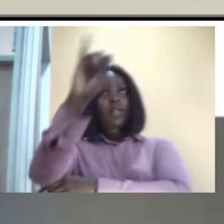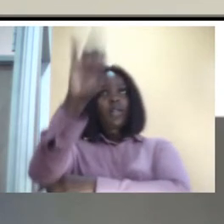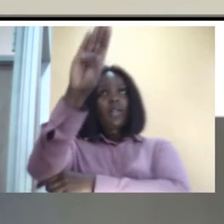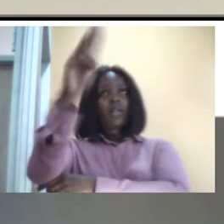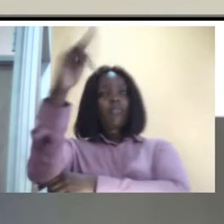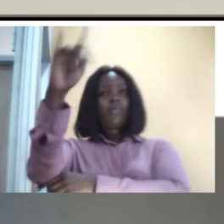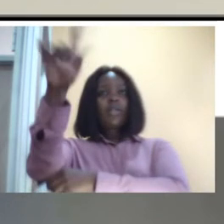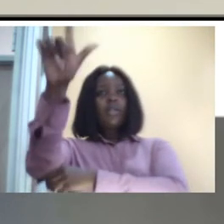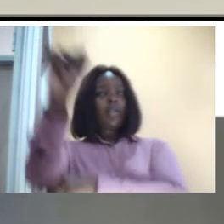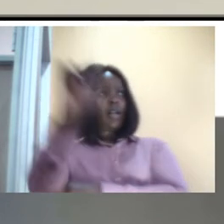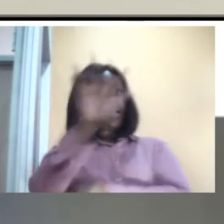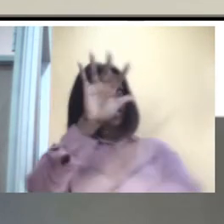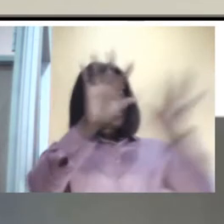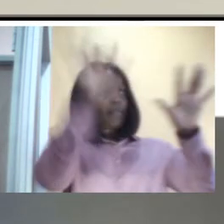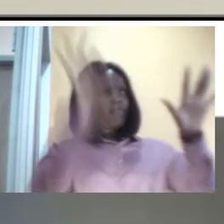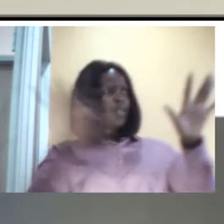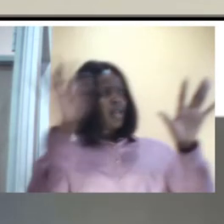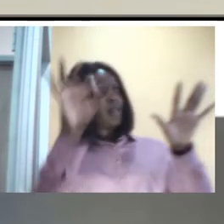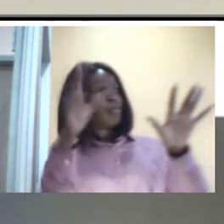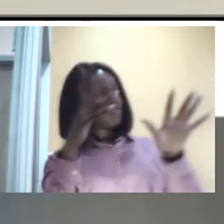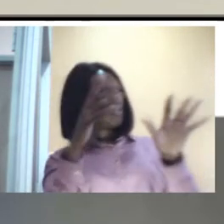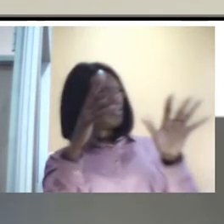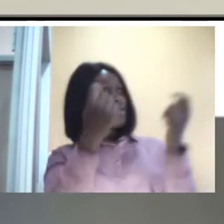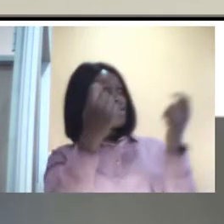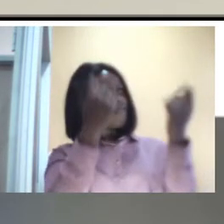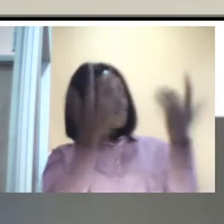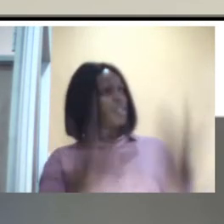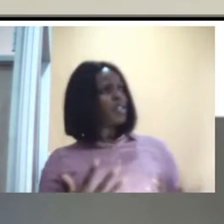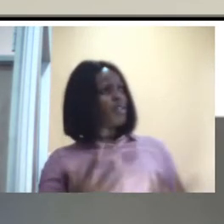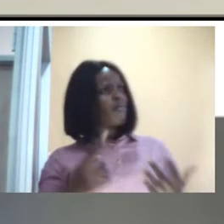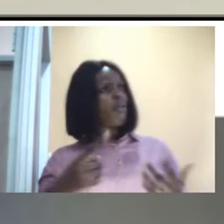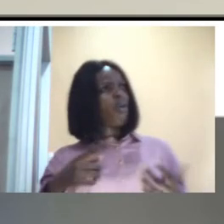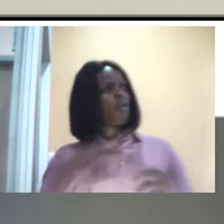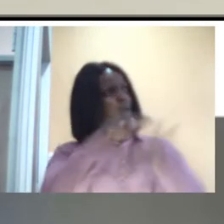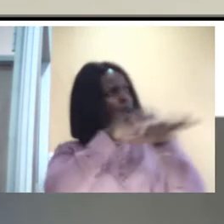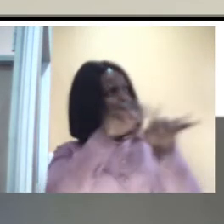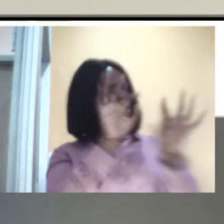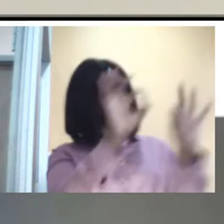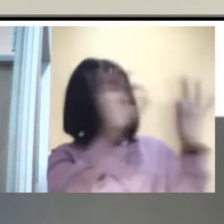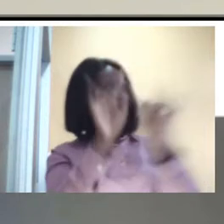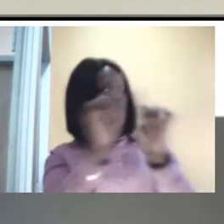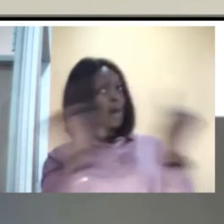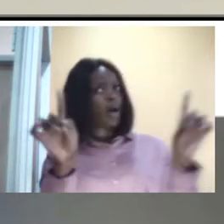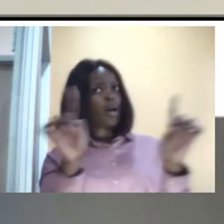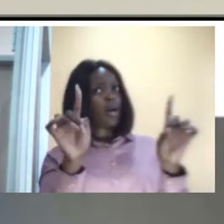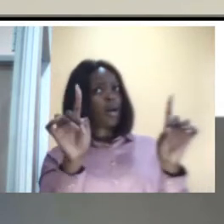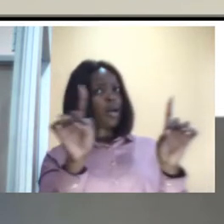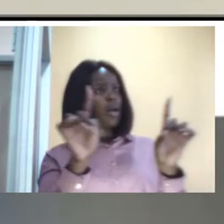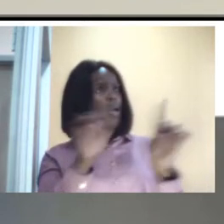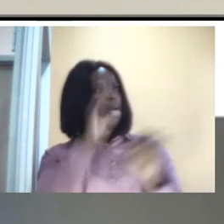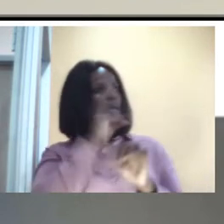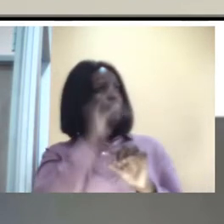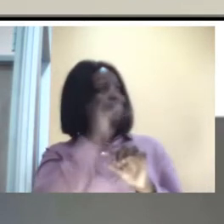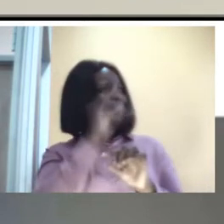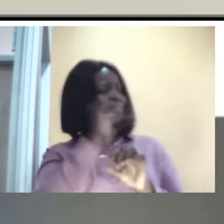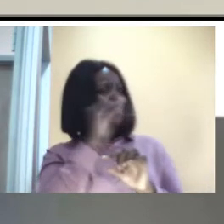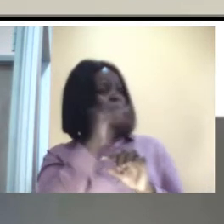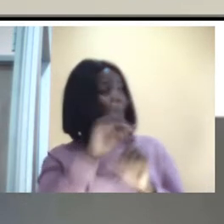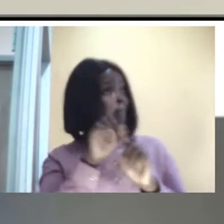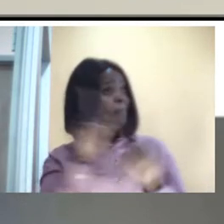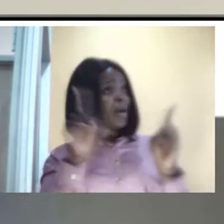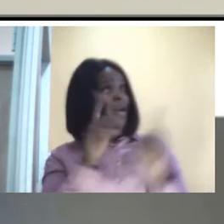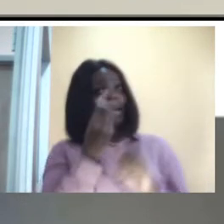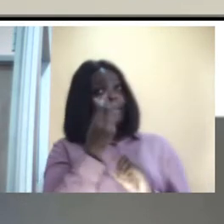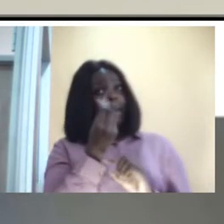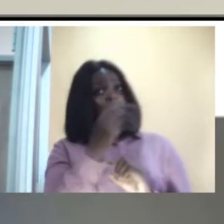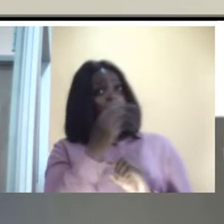towards agriculture. I think this is fundamentally, it would be fantastic, but I think you are overreaching a little bit here. We can't even spend the money that we've been